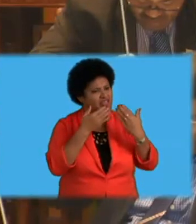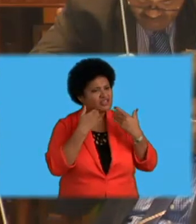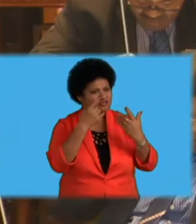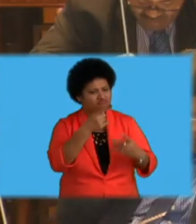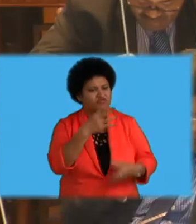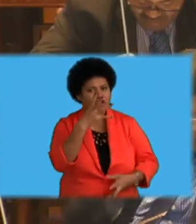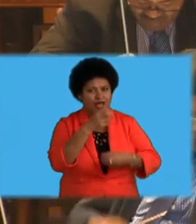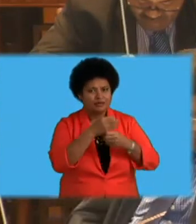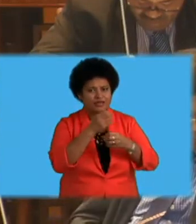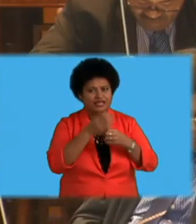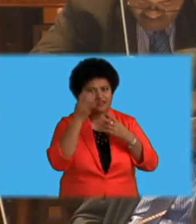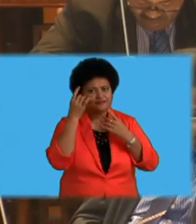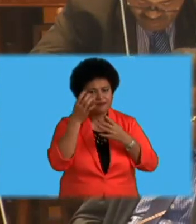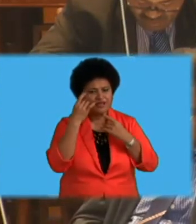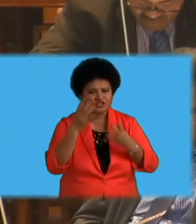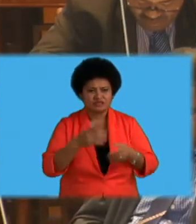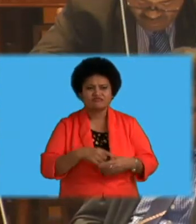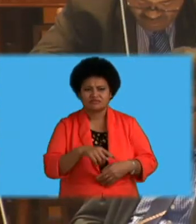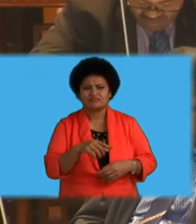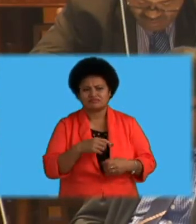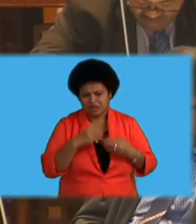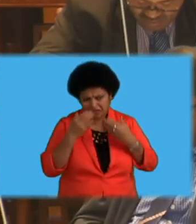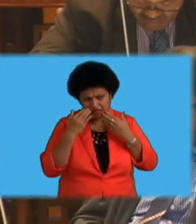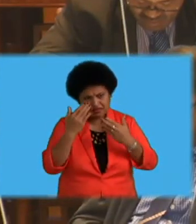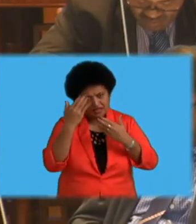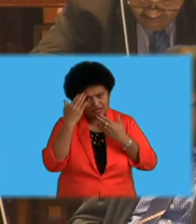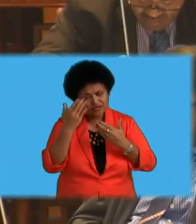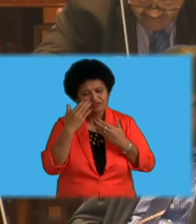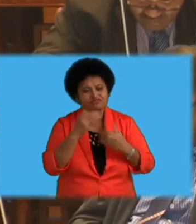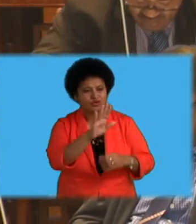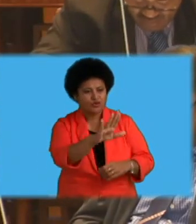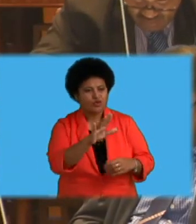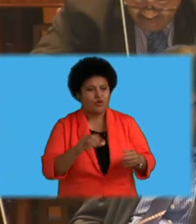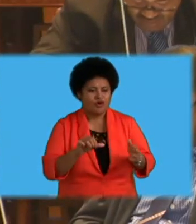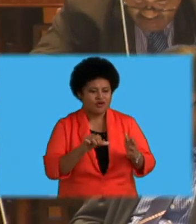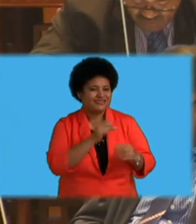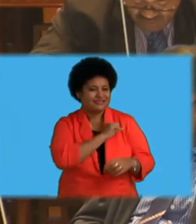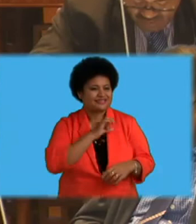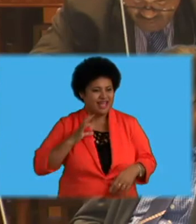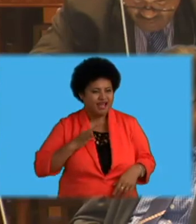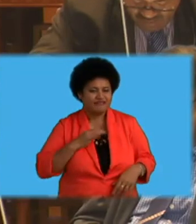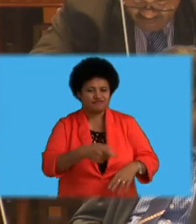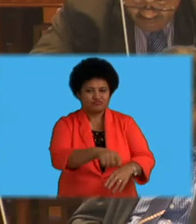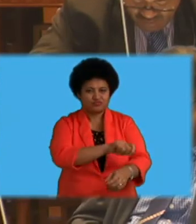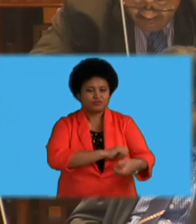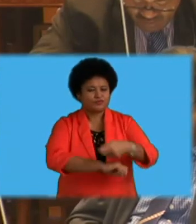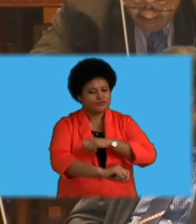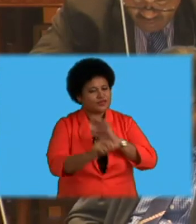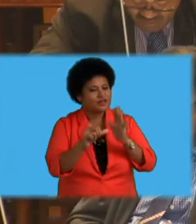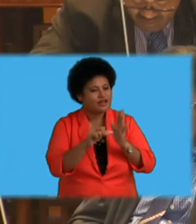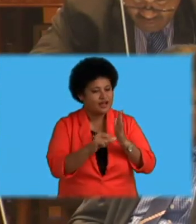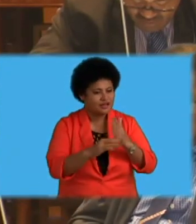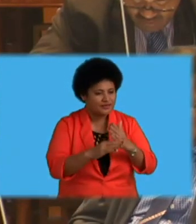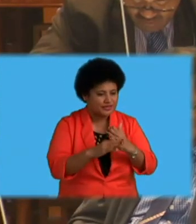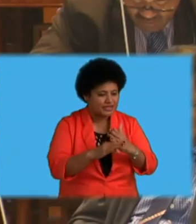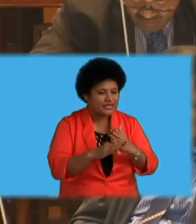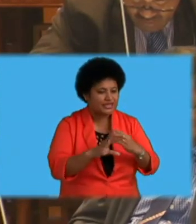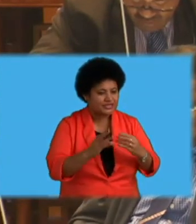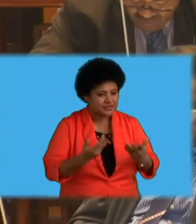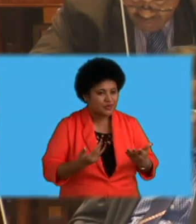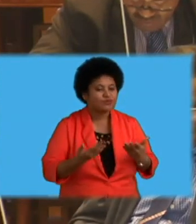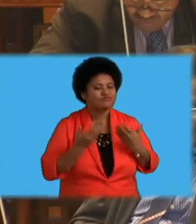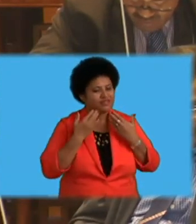I acknowledge his hard-working staff of the Lands Department working on approvals of state land leases. we give